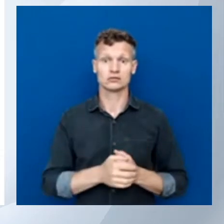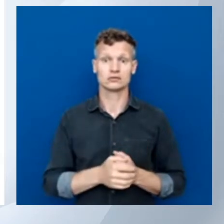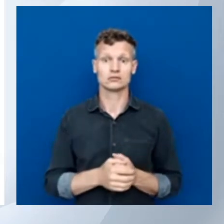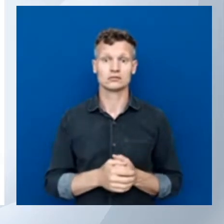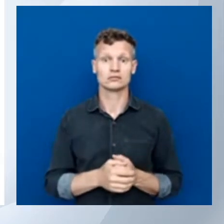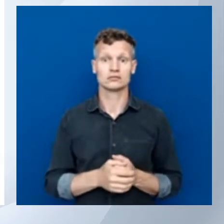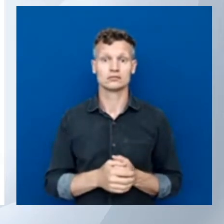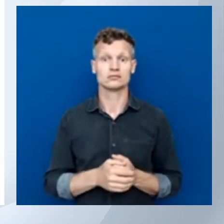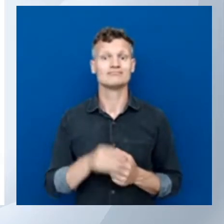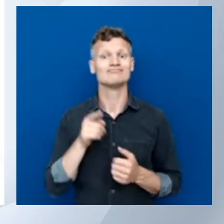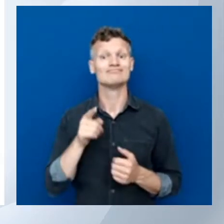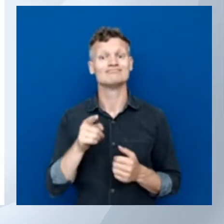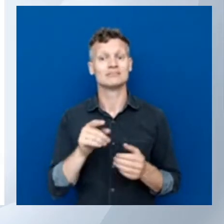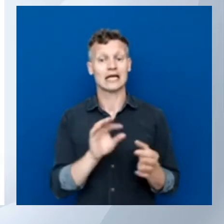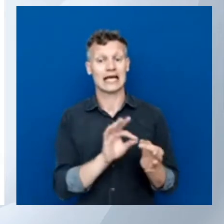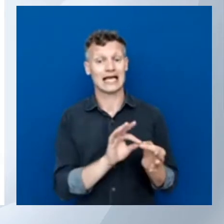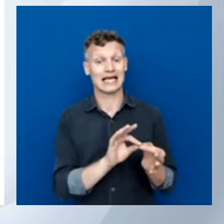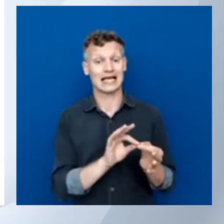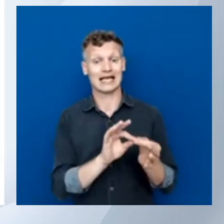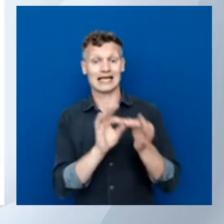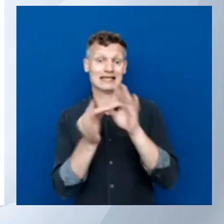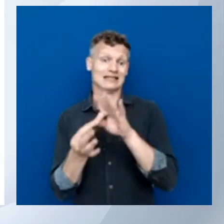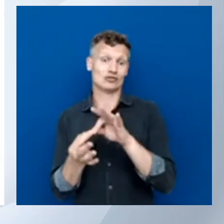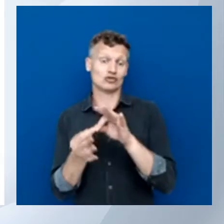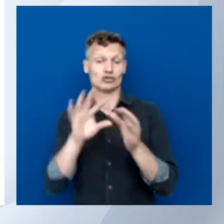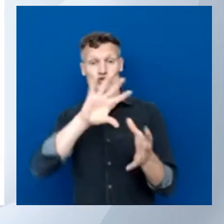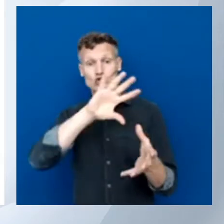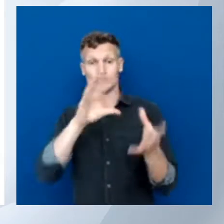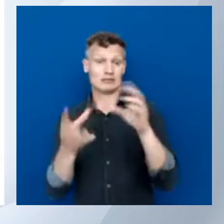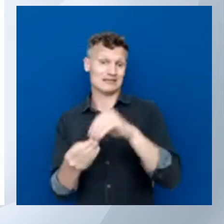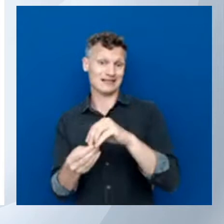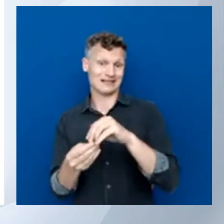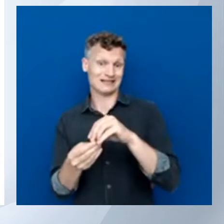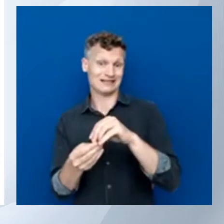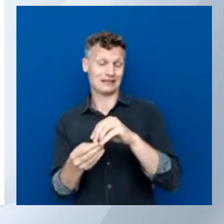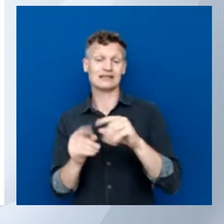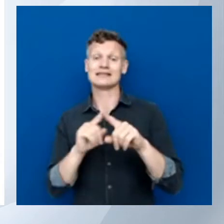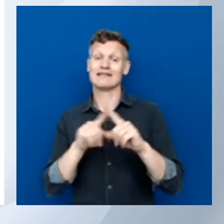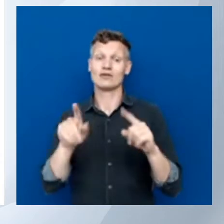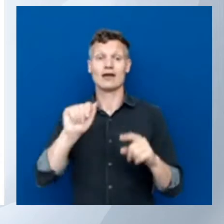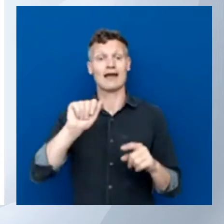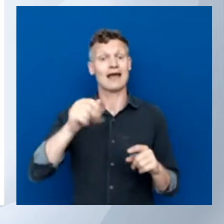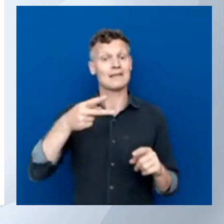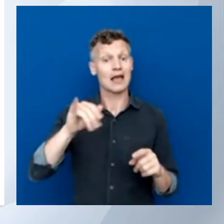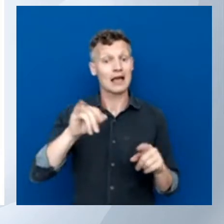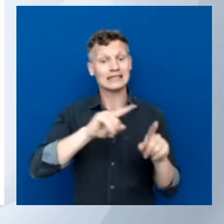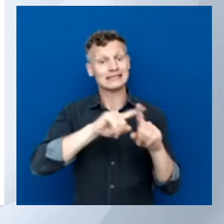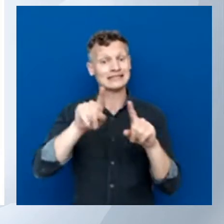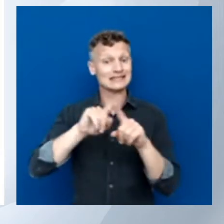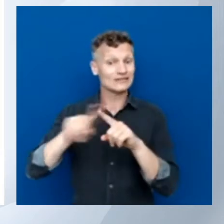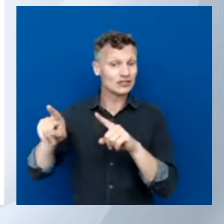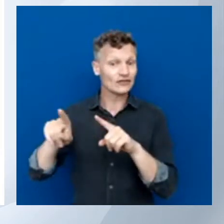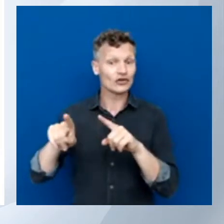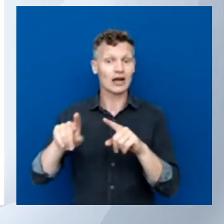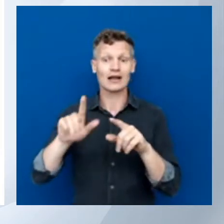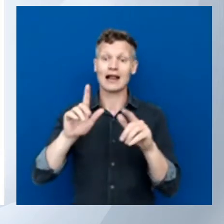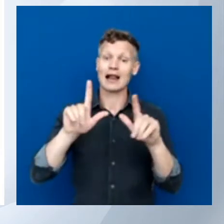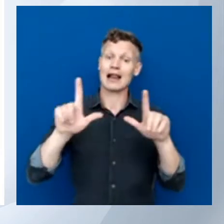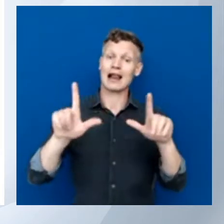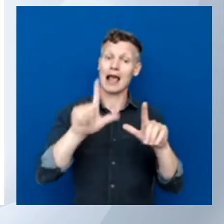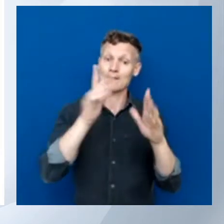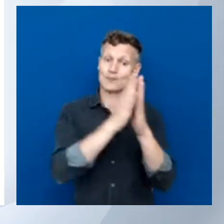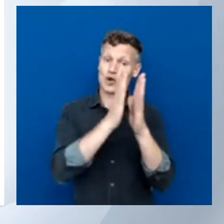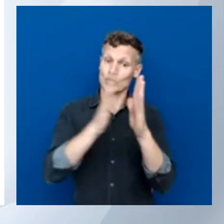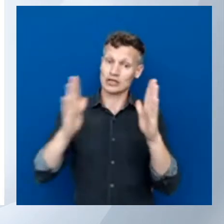techniques with a common API across integrated libraries, as well as its own visualization dashboard for